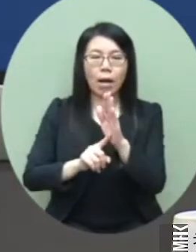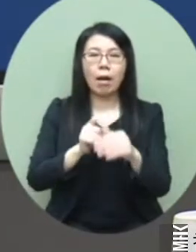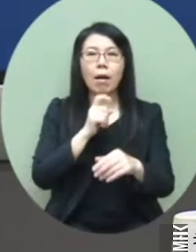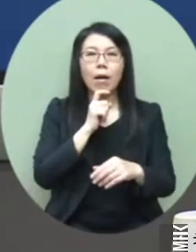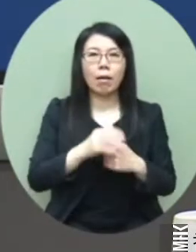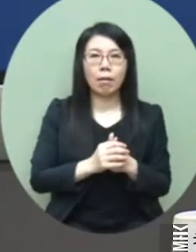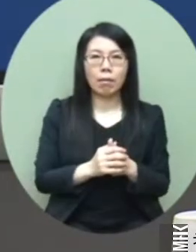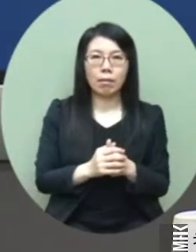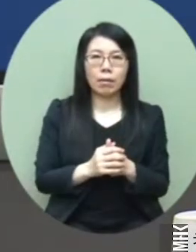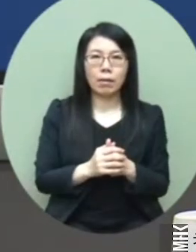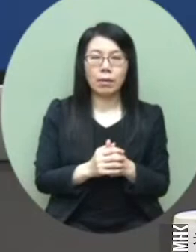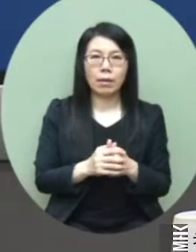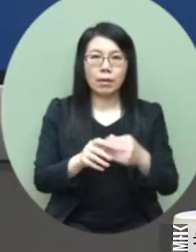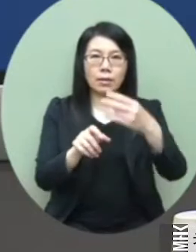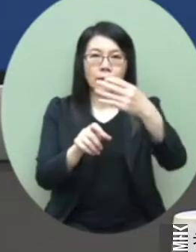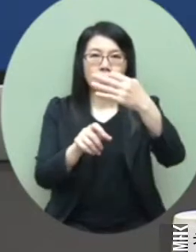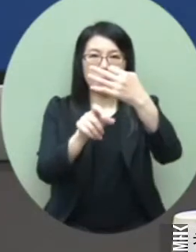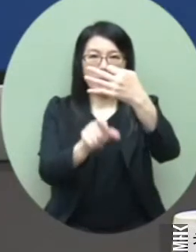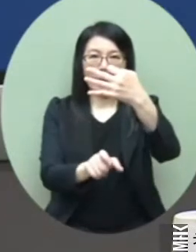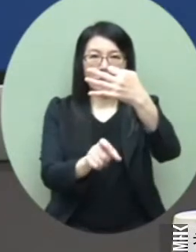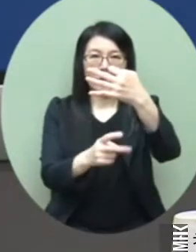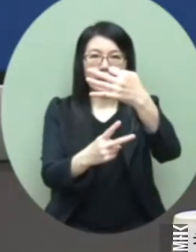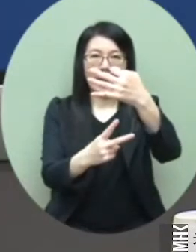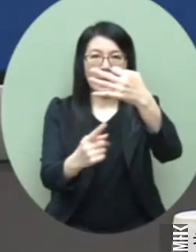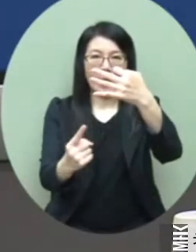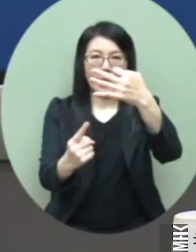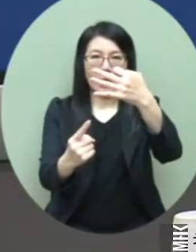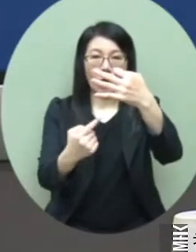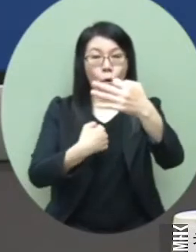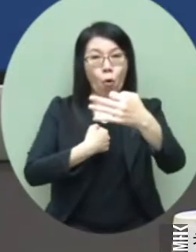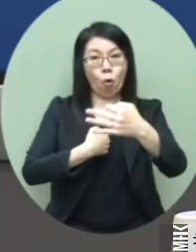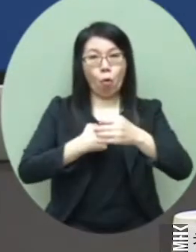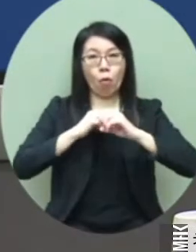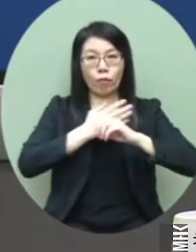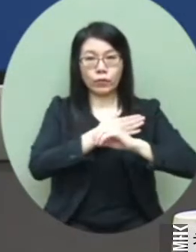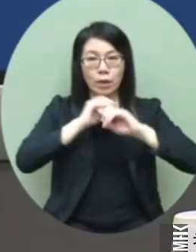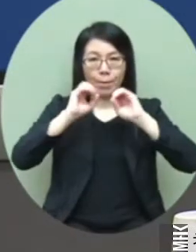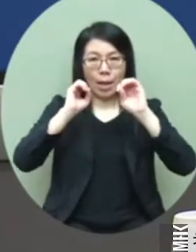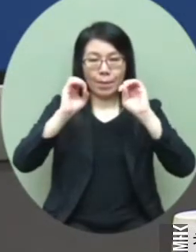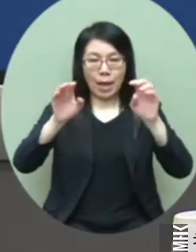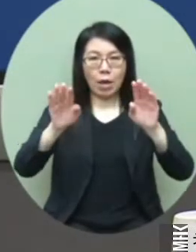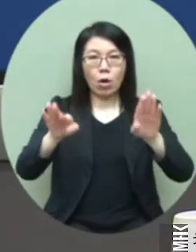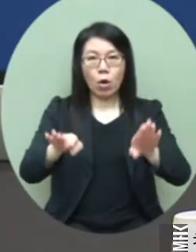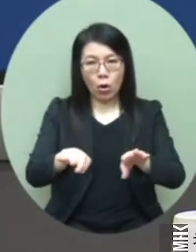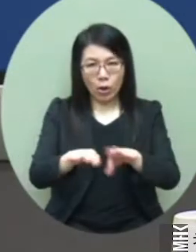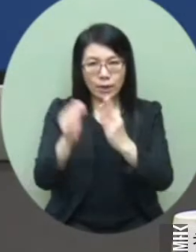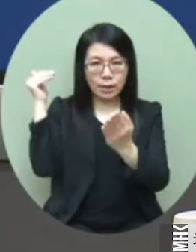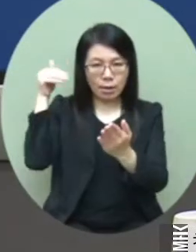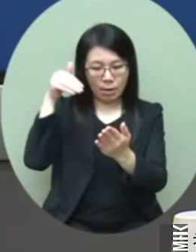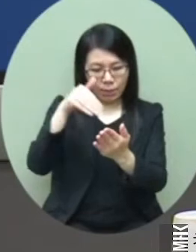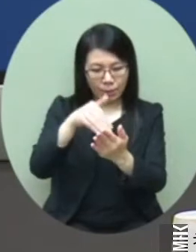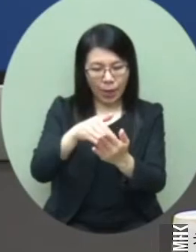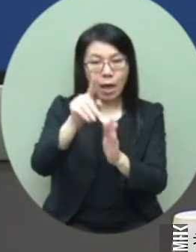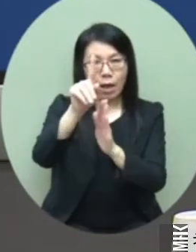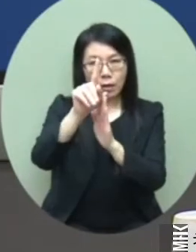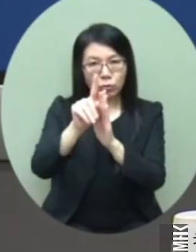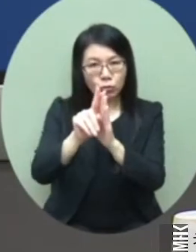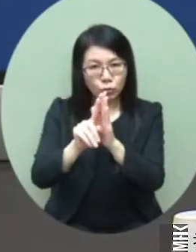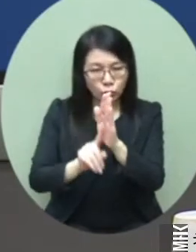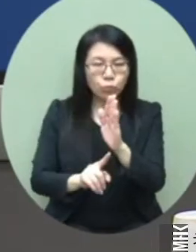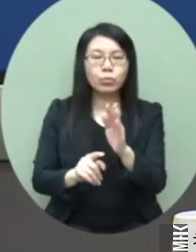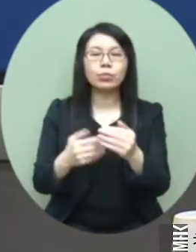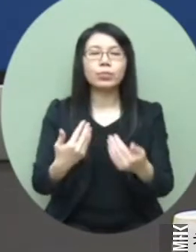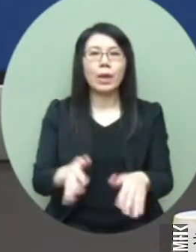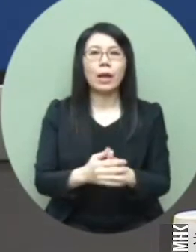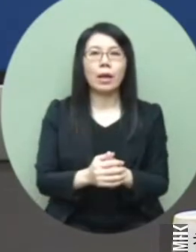March when I announced this plan to gradually open up the Hong Kong society. On